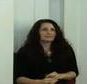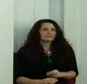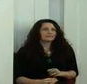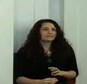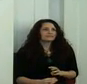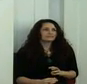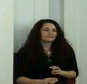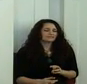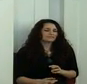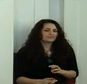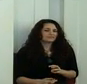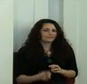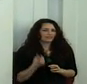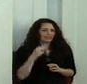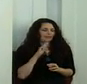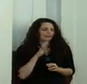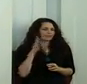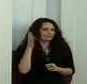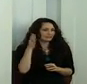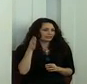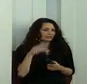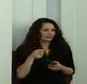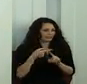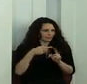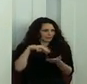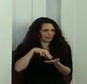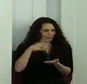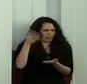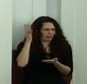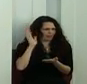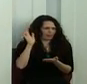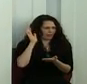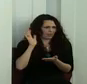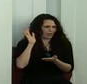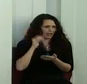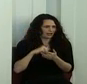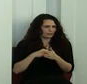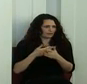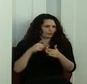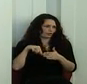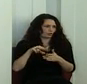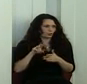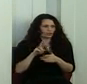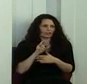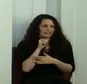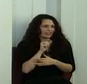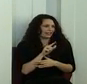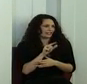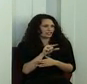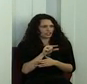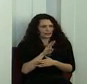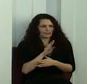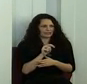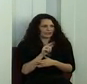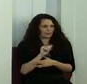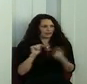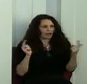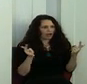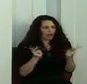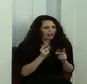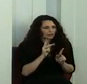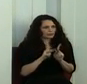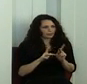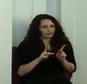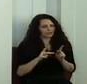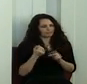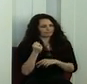I remember speaking from this pulpit long before it was fashionable that queer does not mean LGBT, but queer means all those who stand against dominant culture. And